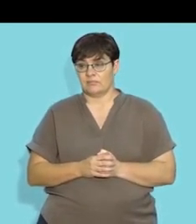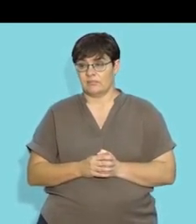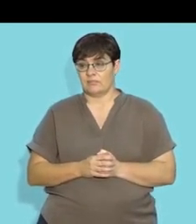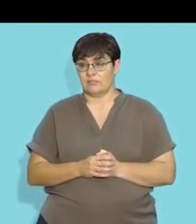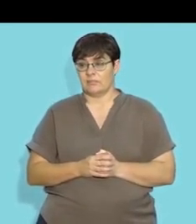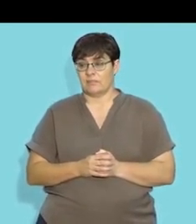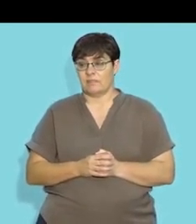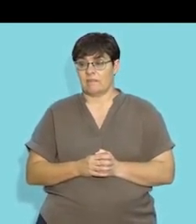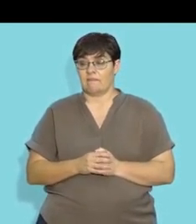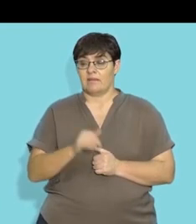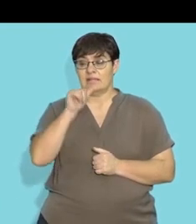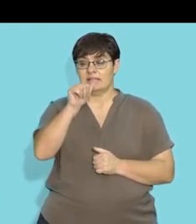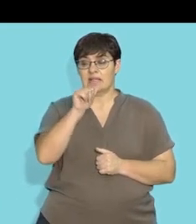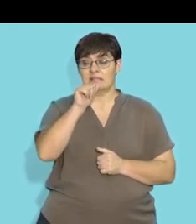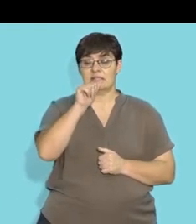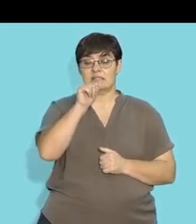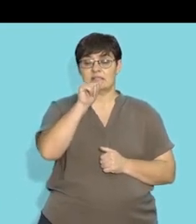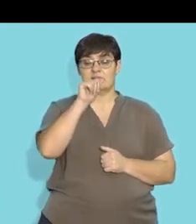6, okay, let's go back.